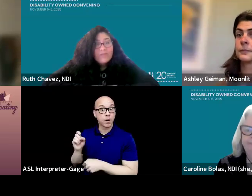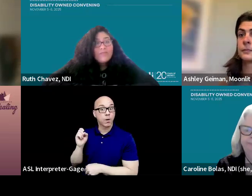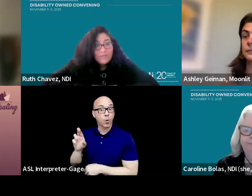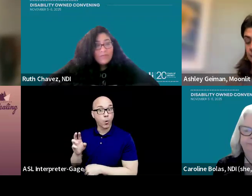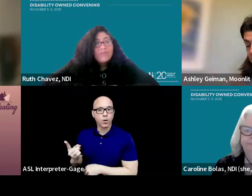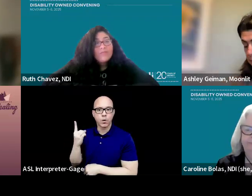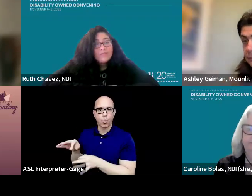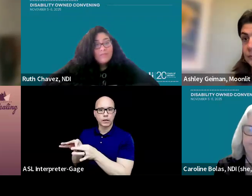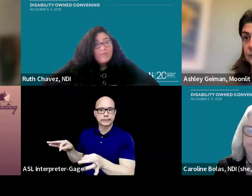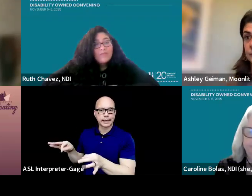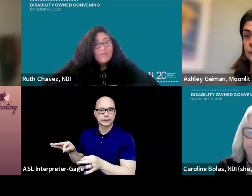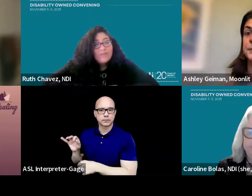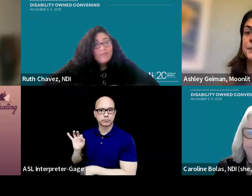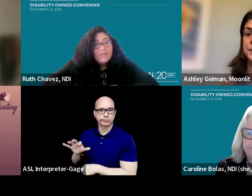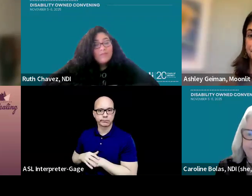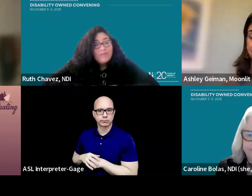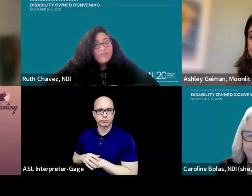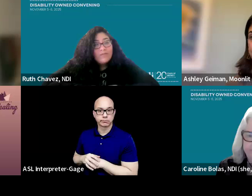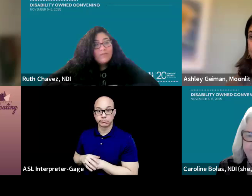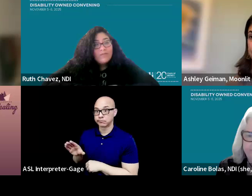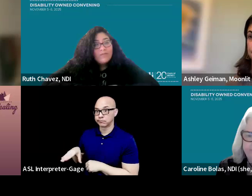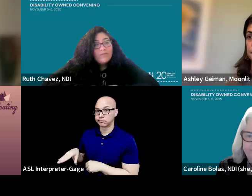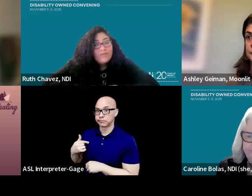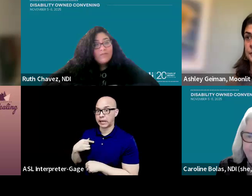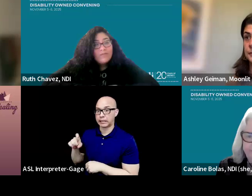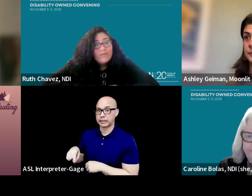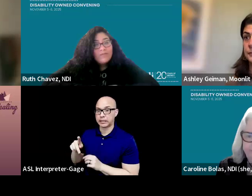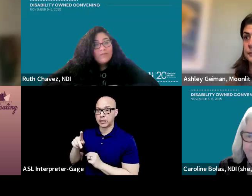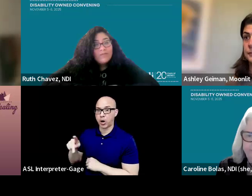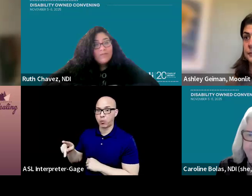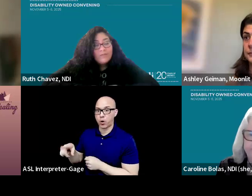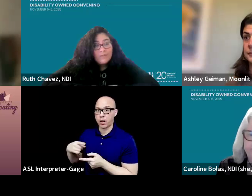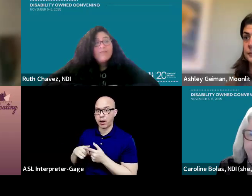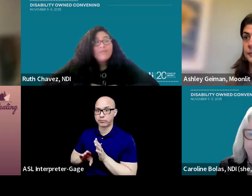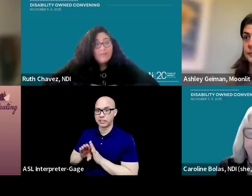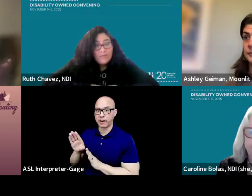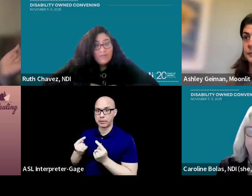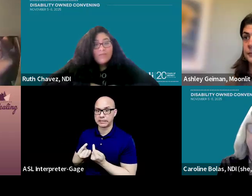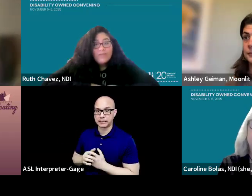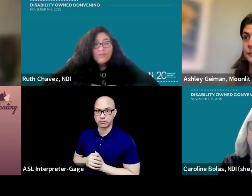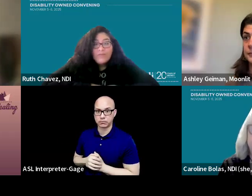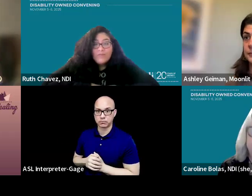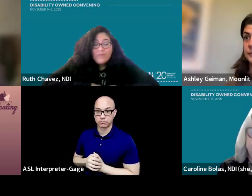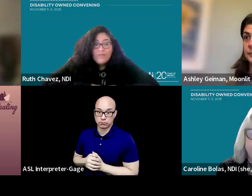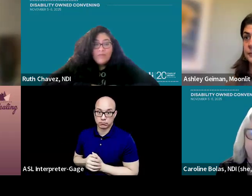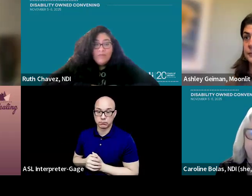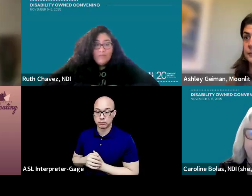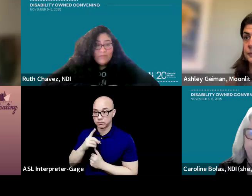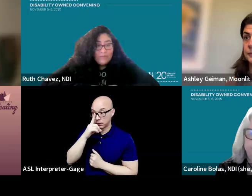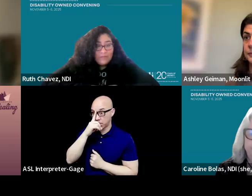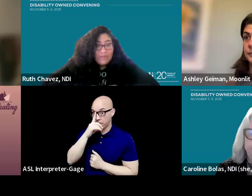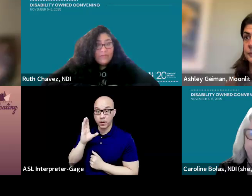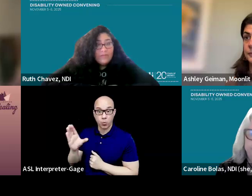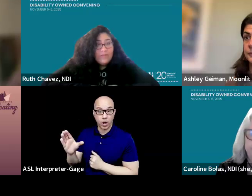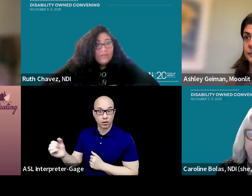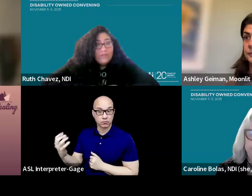I can say, I need a PowerPoint on team building, for example, right? And so it will give me, but